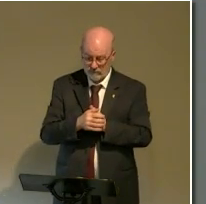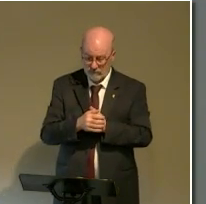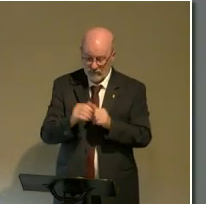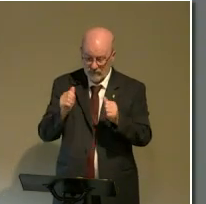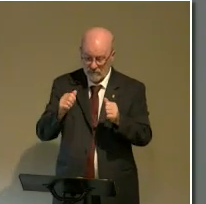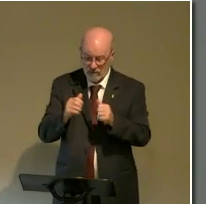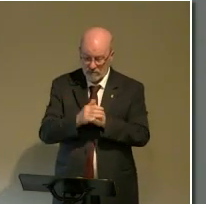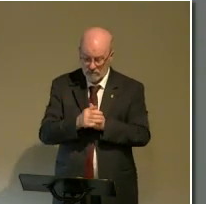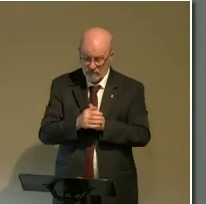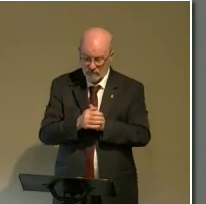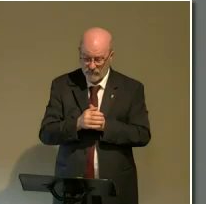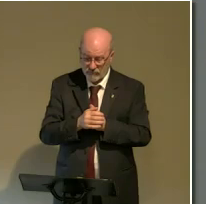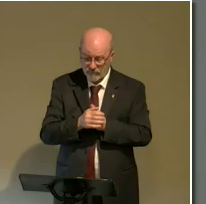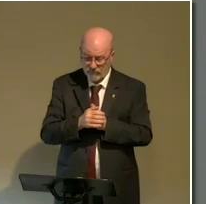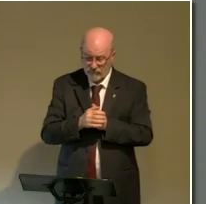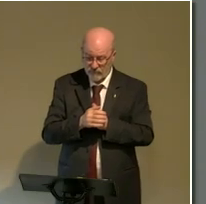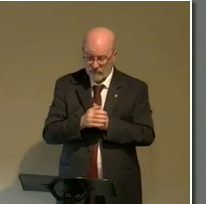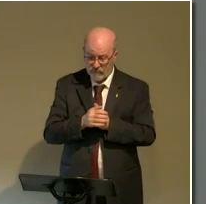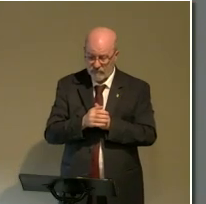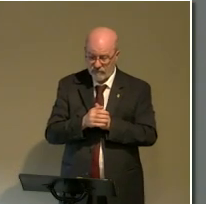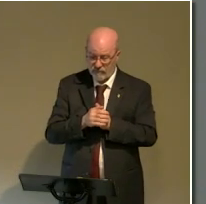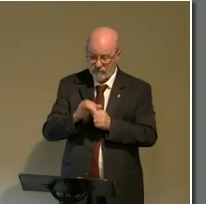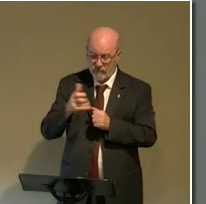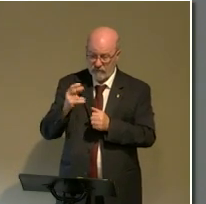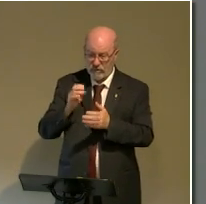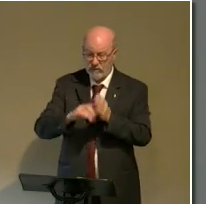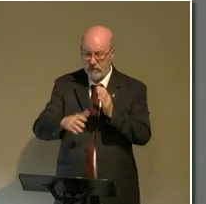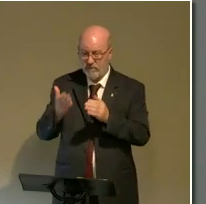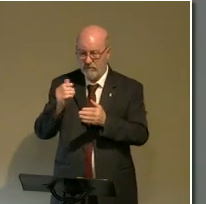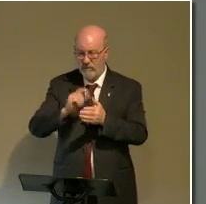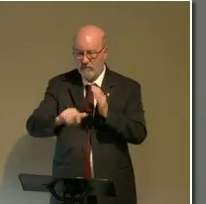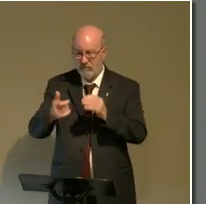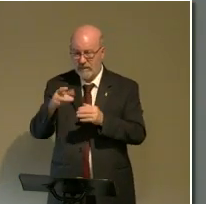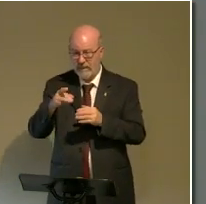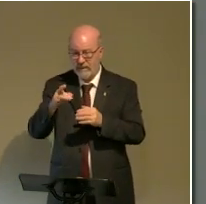It's possible. In John 15,